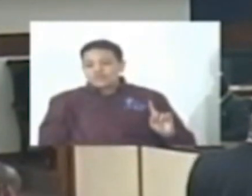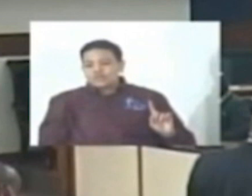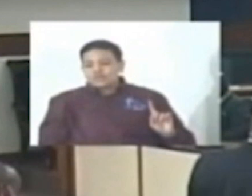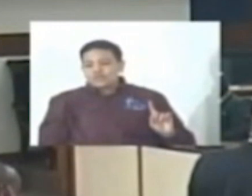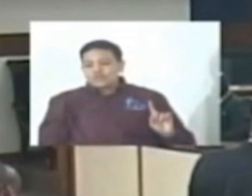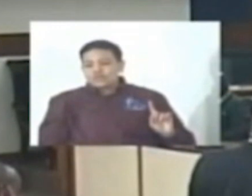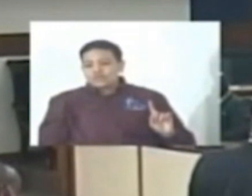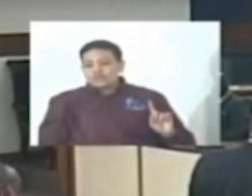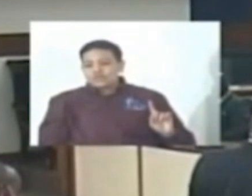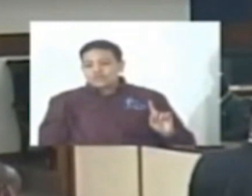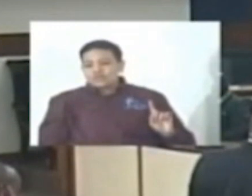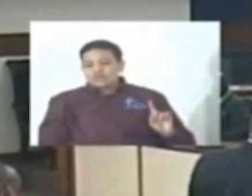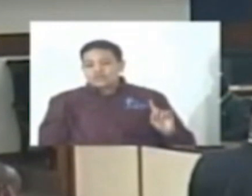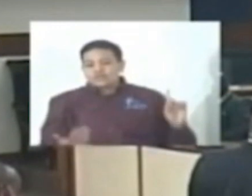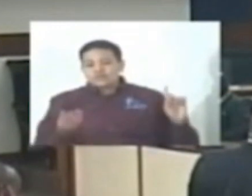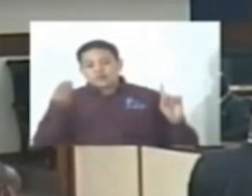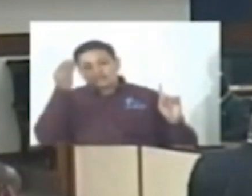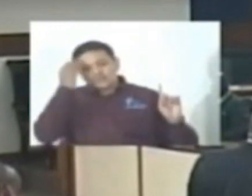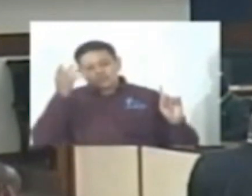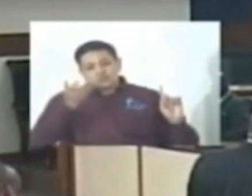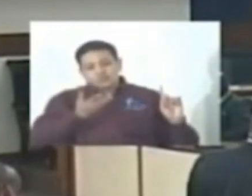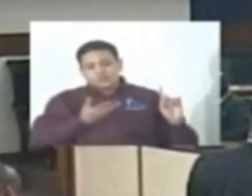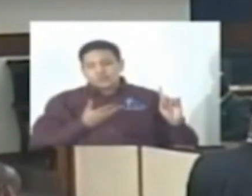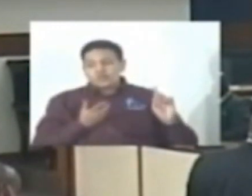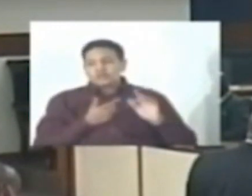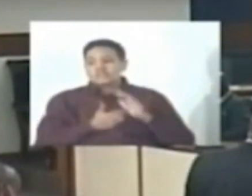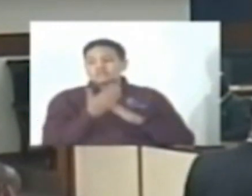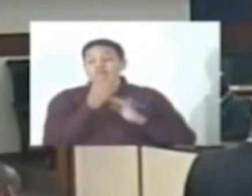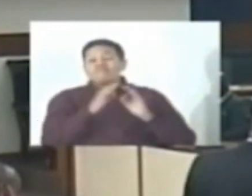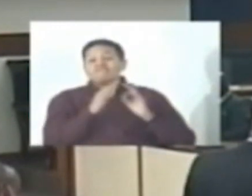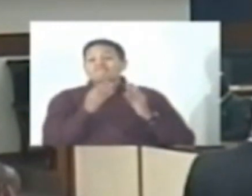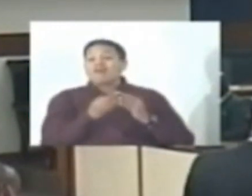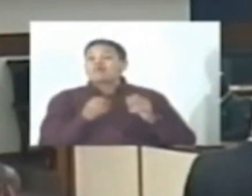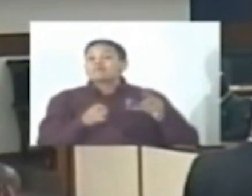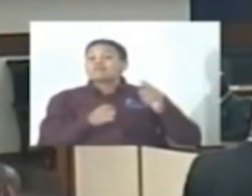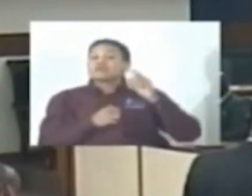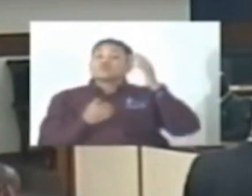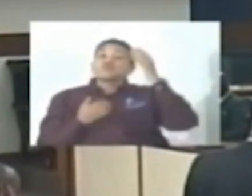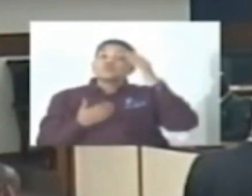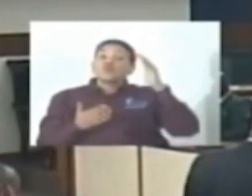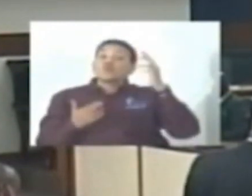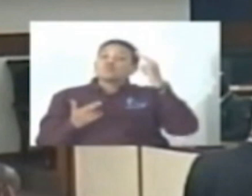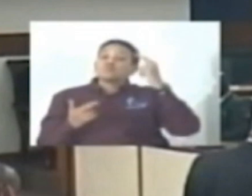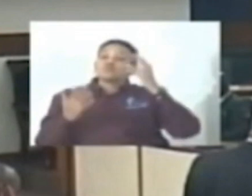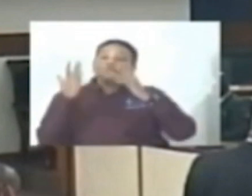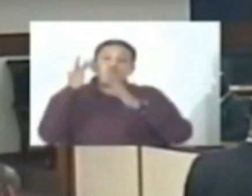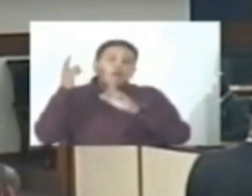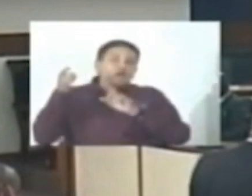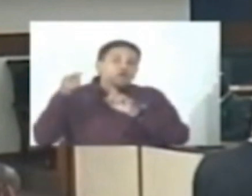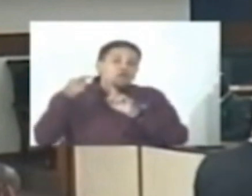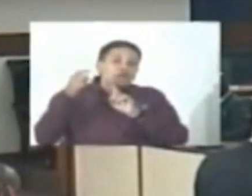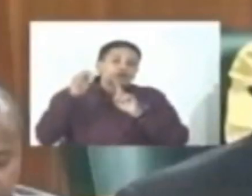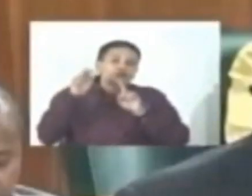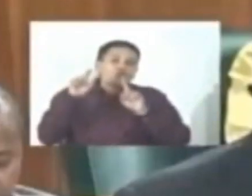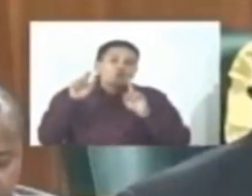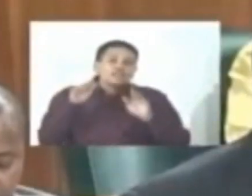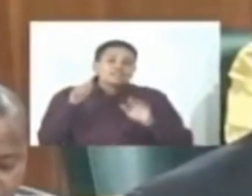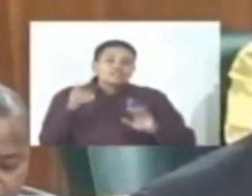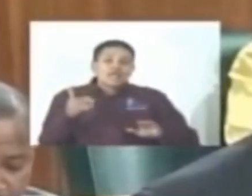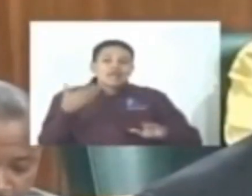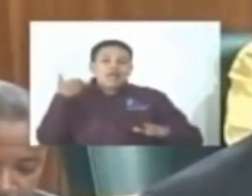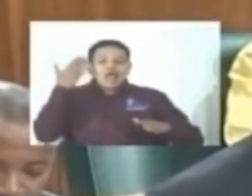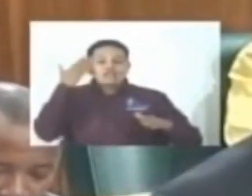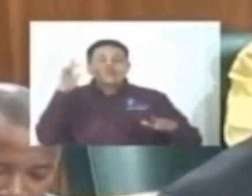That's what was told to us this morning. They don't know the cause of death. I don't know where